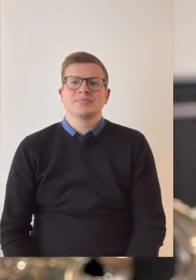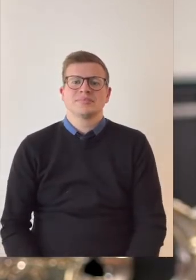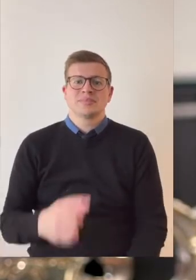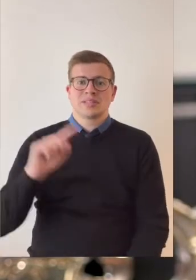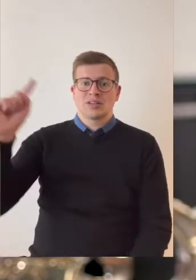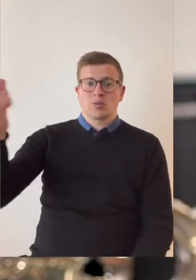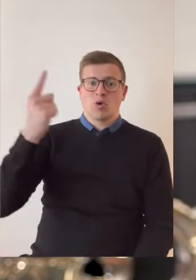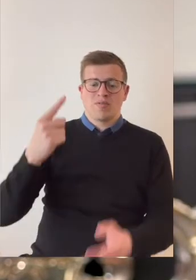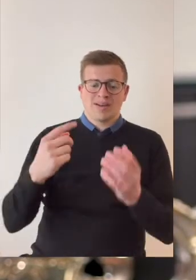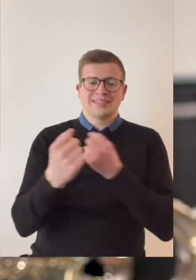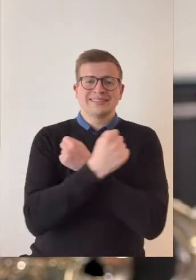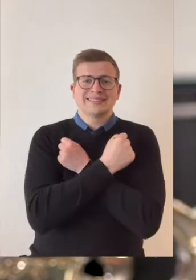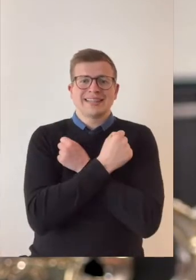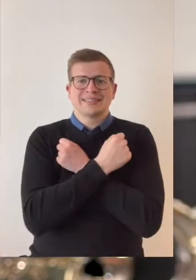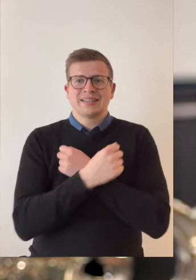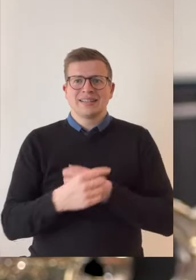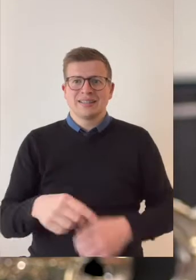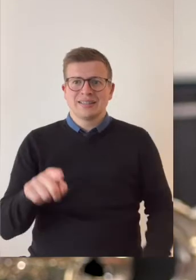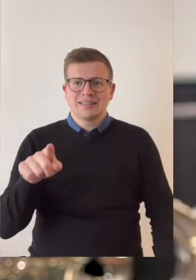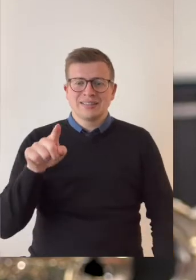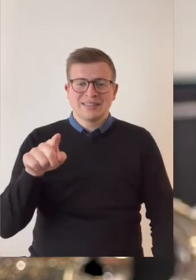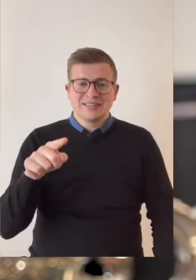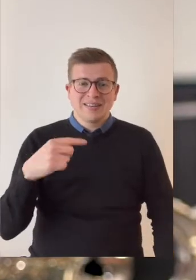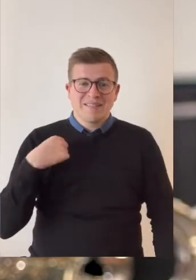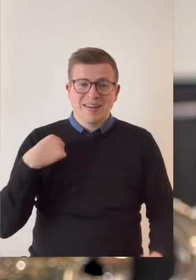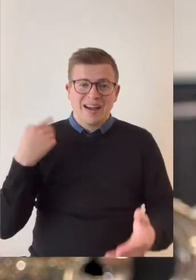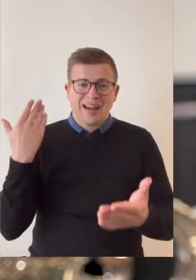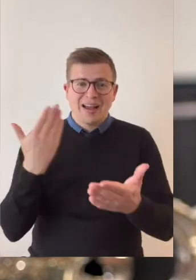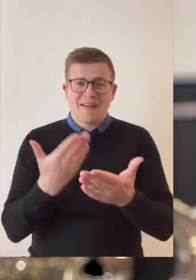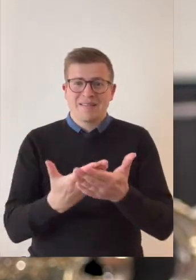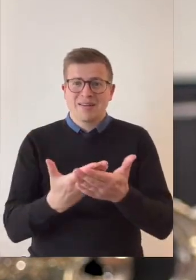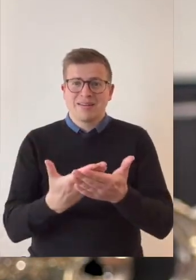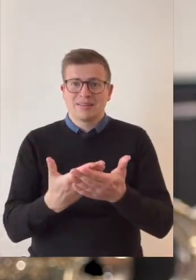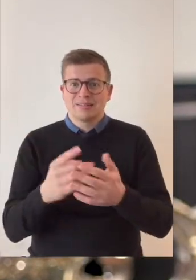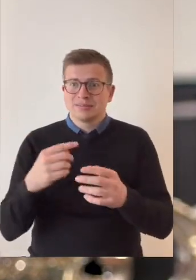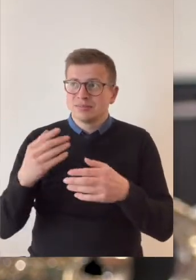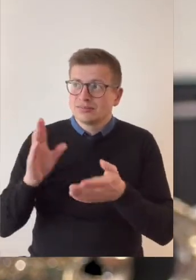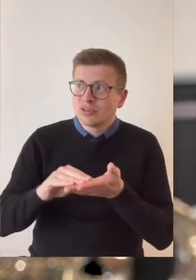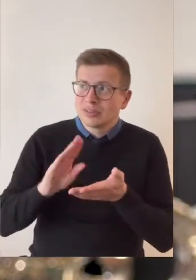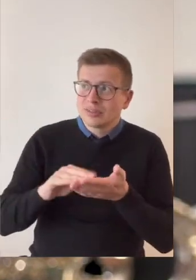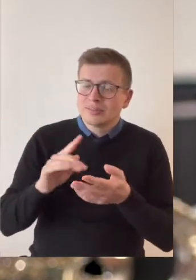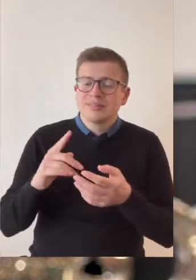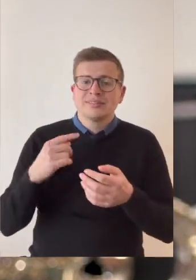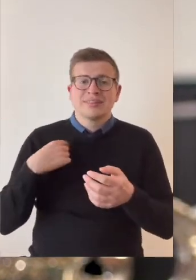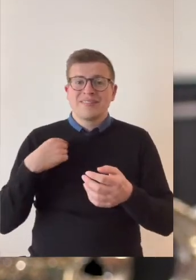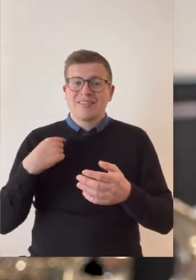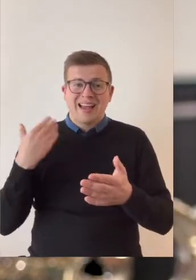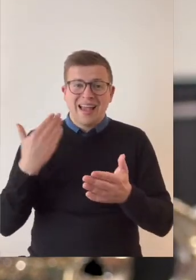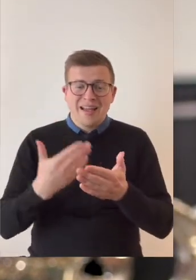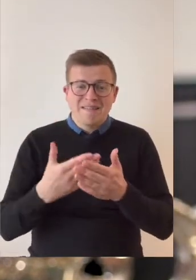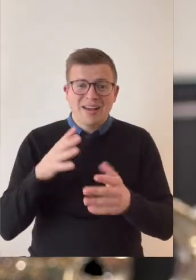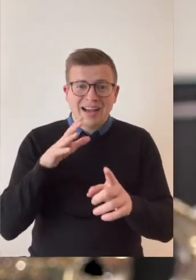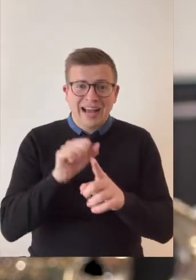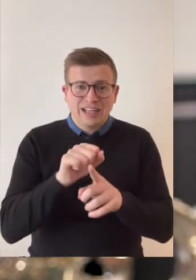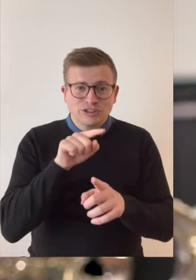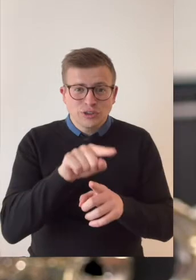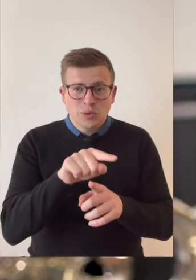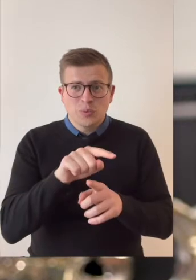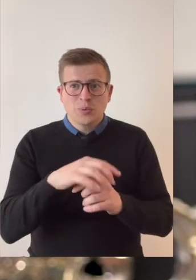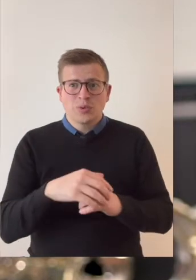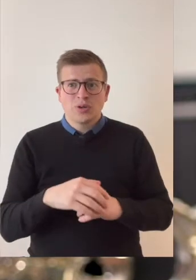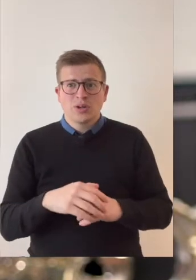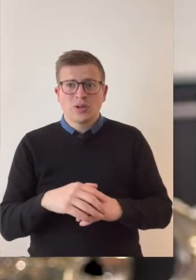and he come over, Teddy. He said, if I ever, is it running? Oh no. If I ever catch you